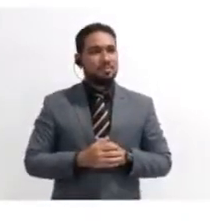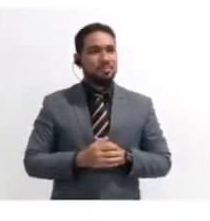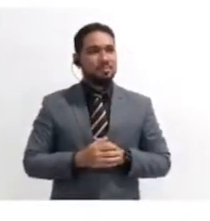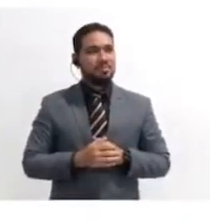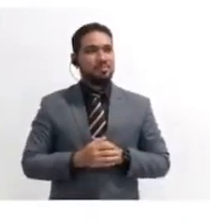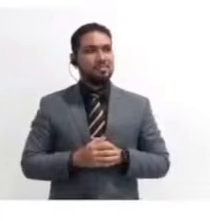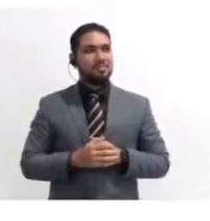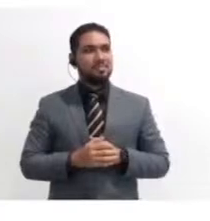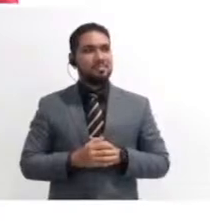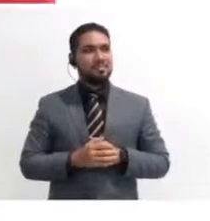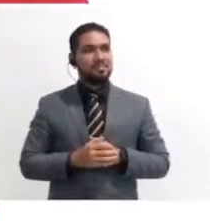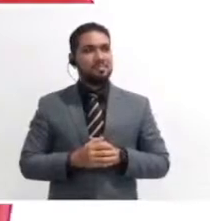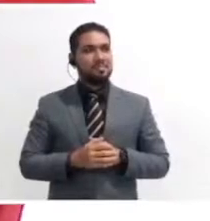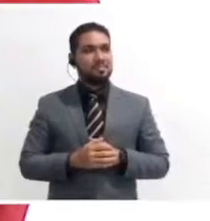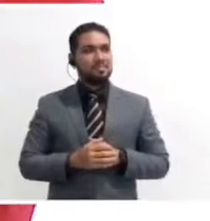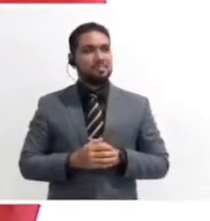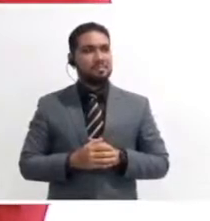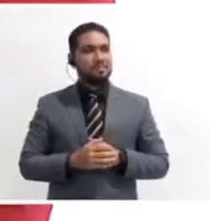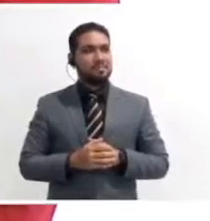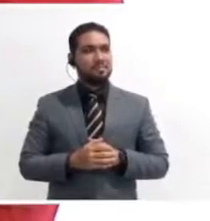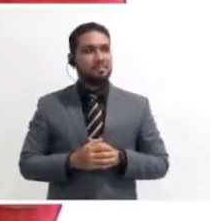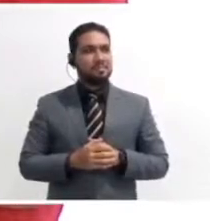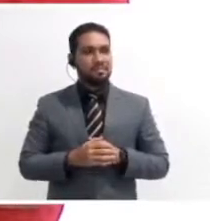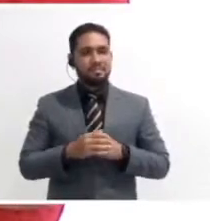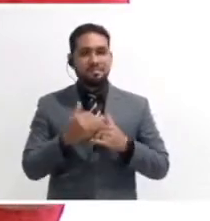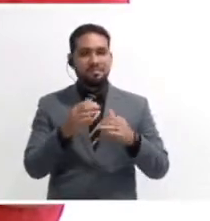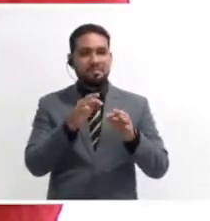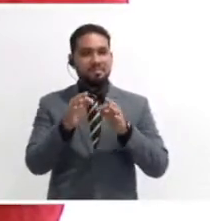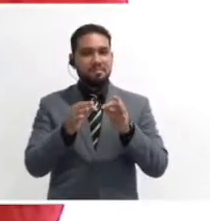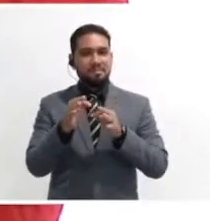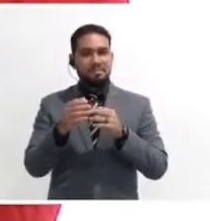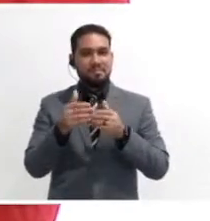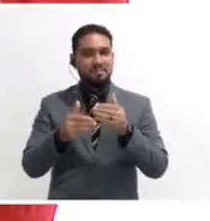Ahora sí, entonces, explique el proceso de que vamos a ir.